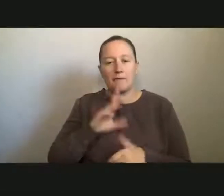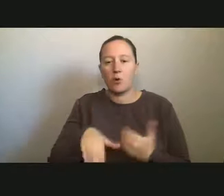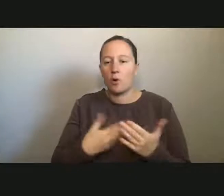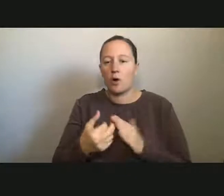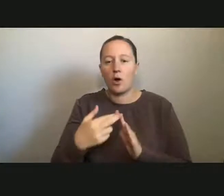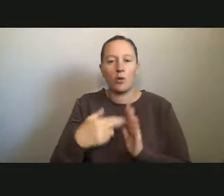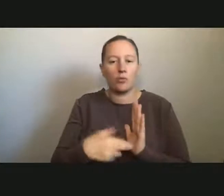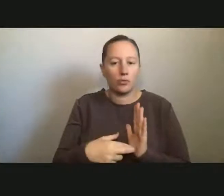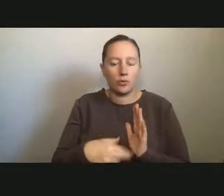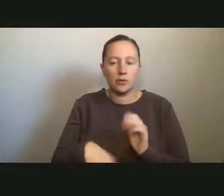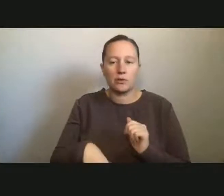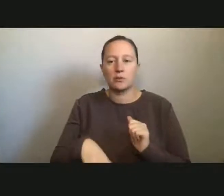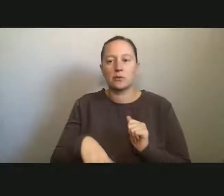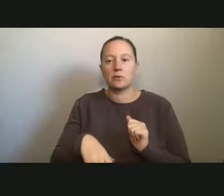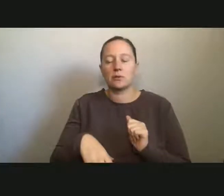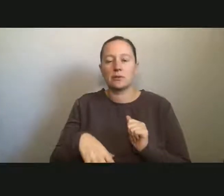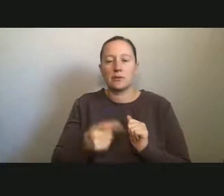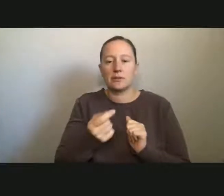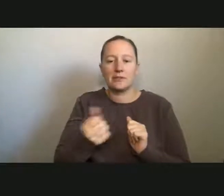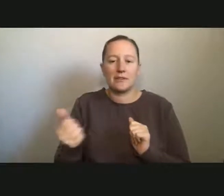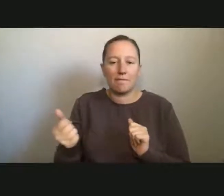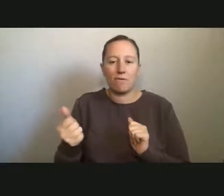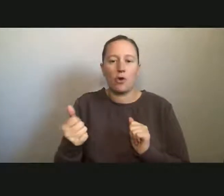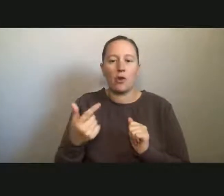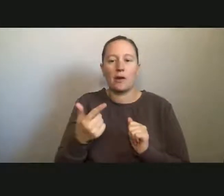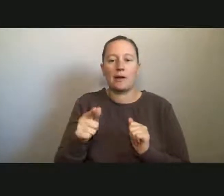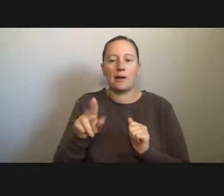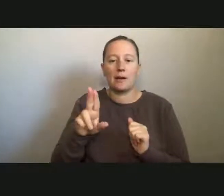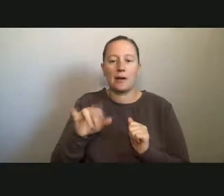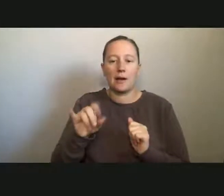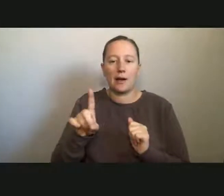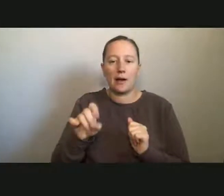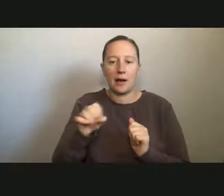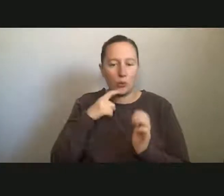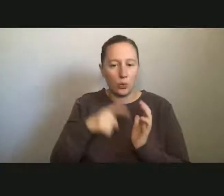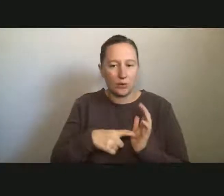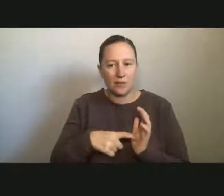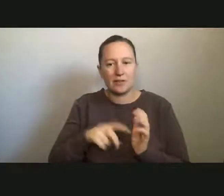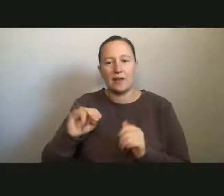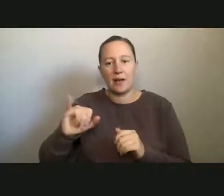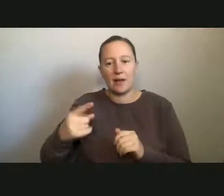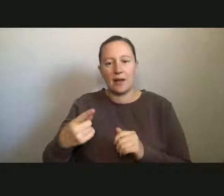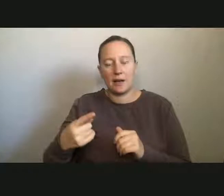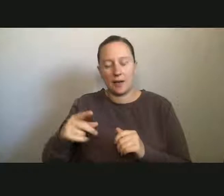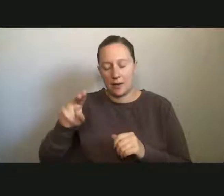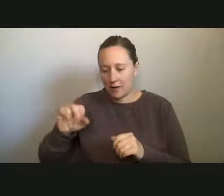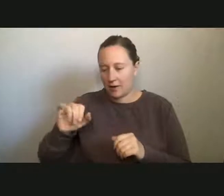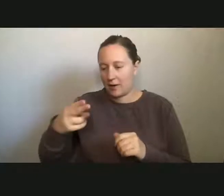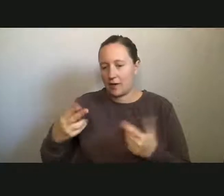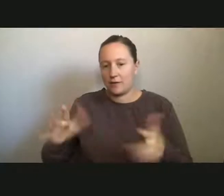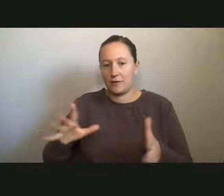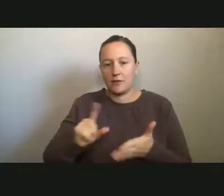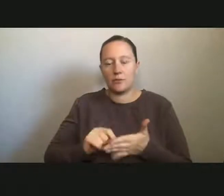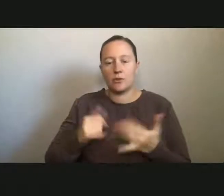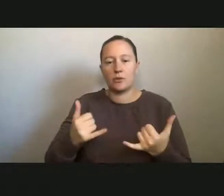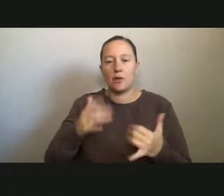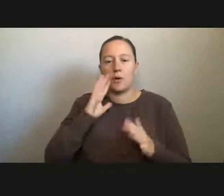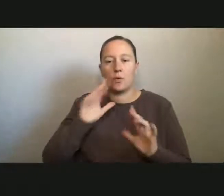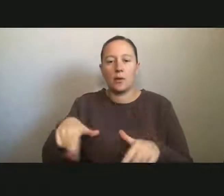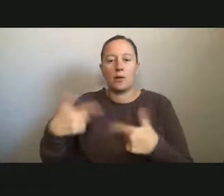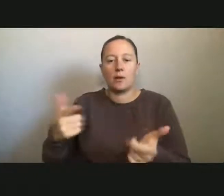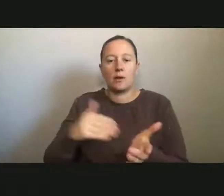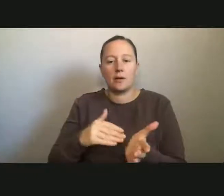regulations and the several guide notices that NIH has published. And with that, I'm going to turn it over to